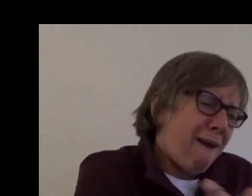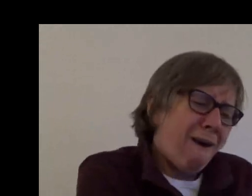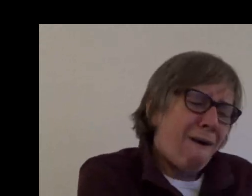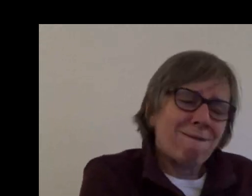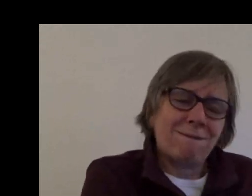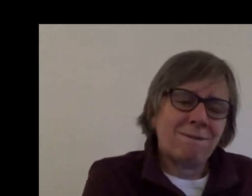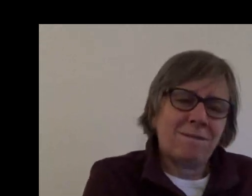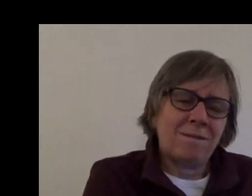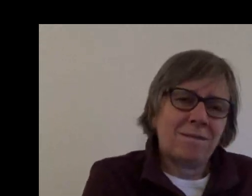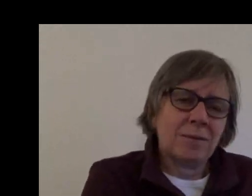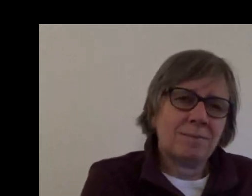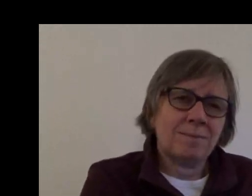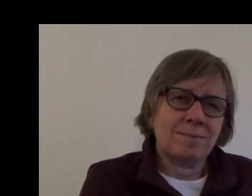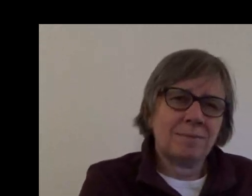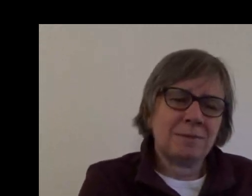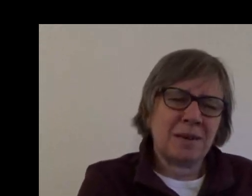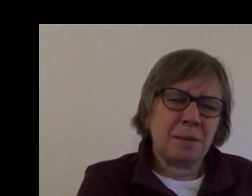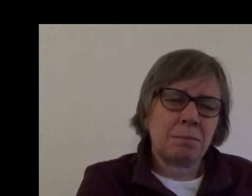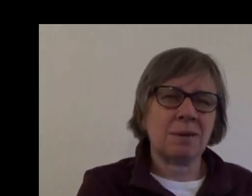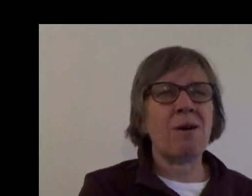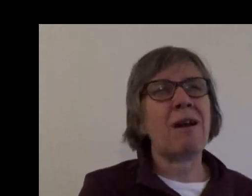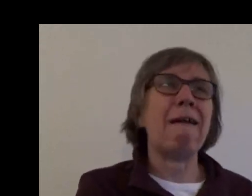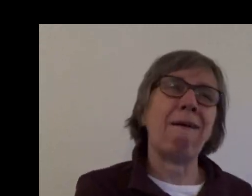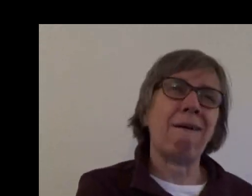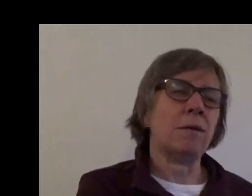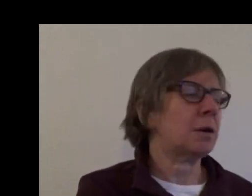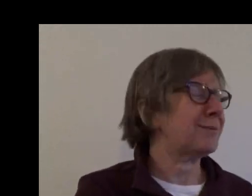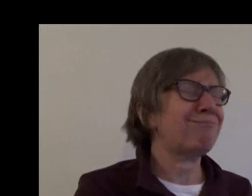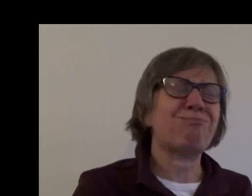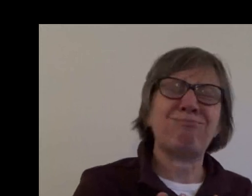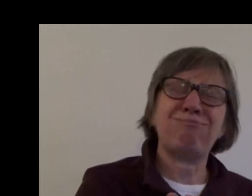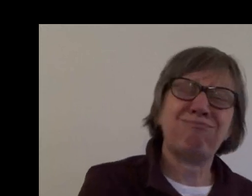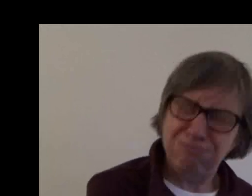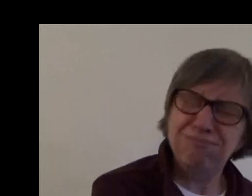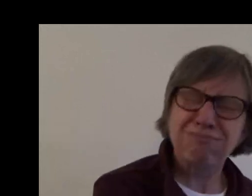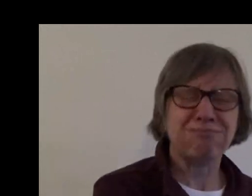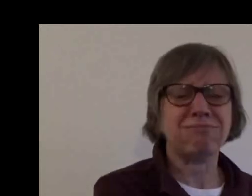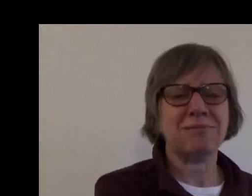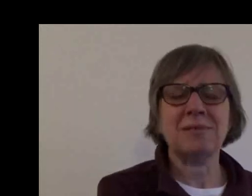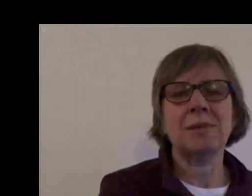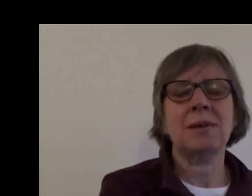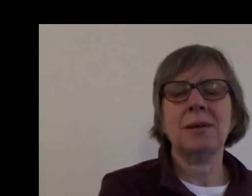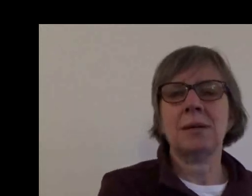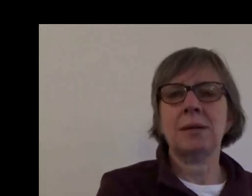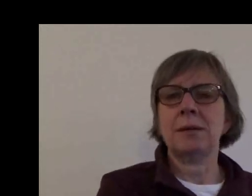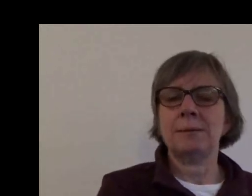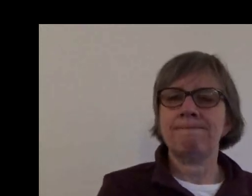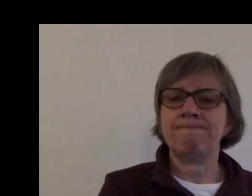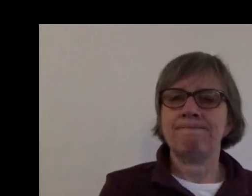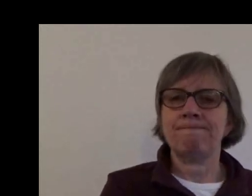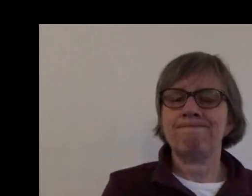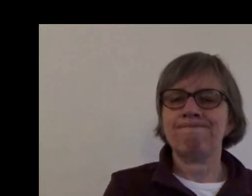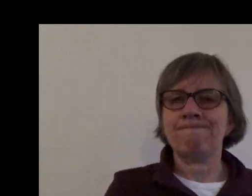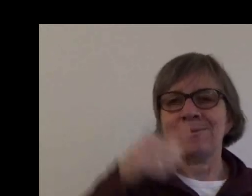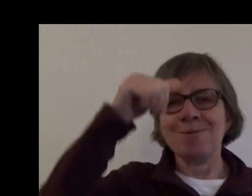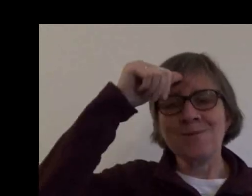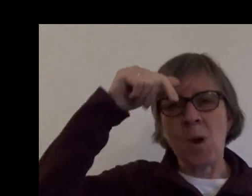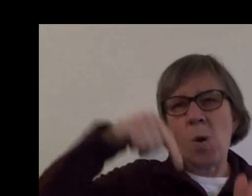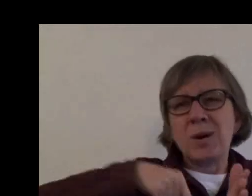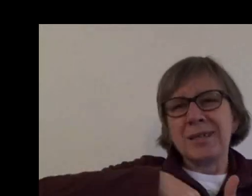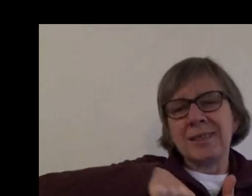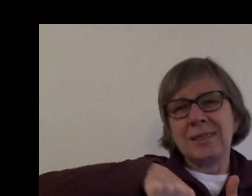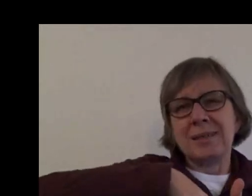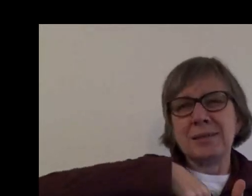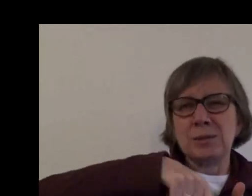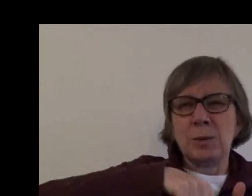are loved by you, and not just loved, but deeply loved. Father, we thank you that whatever each one of